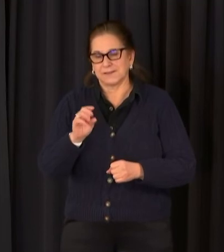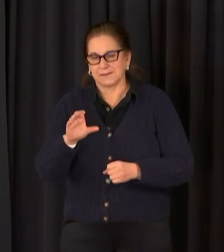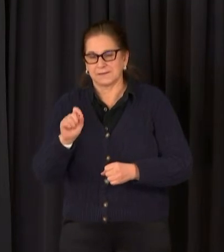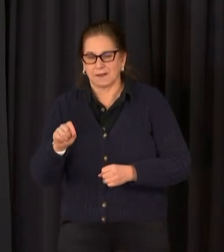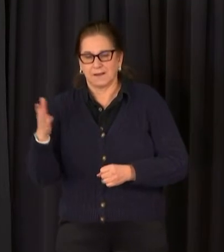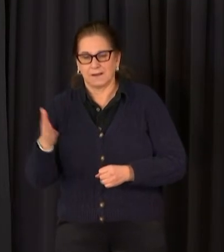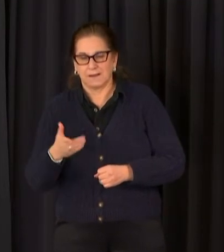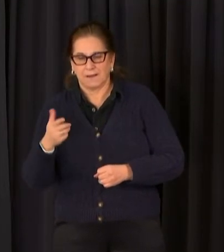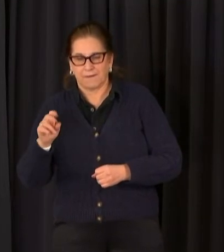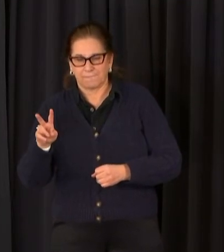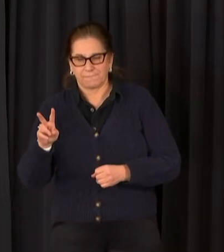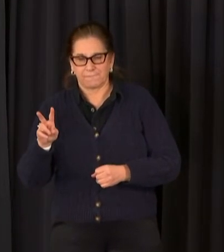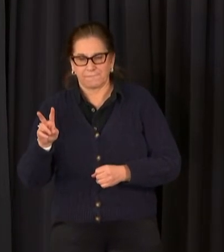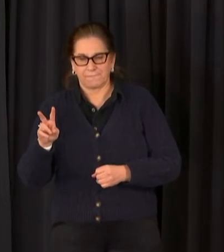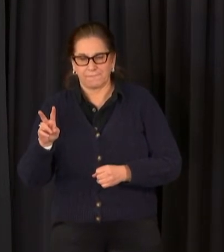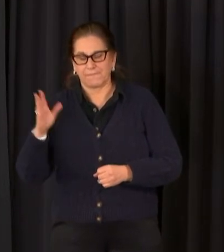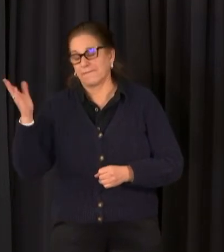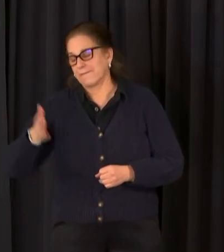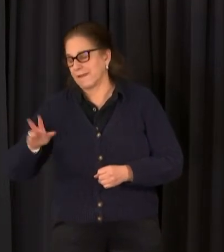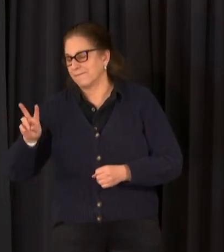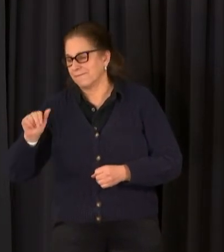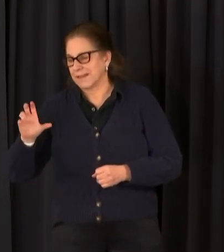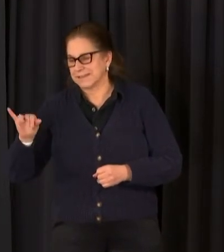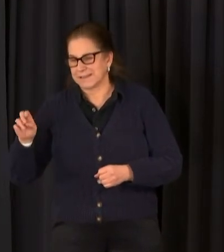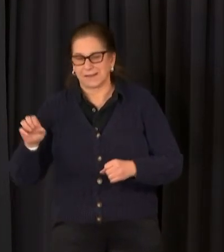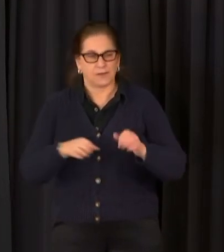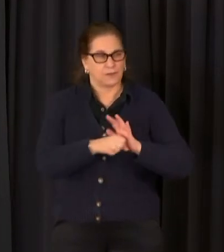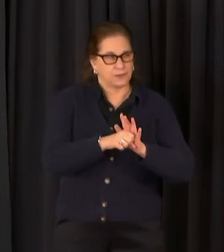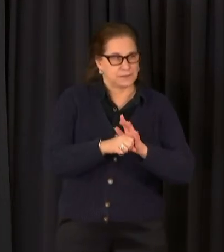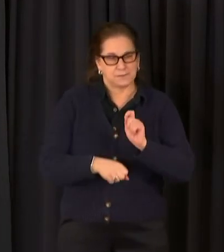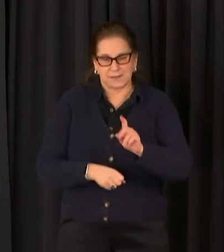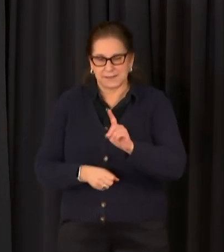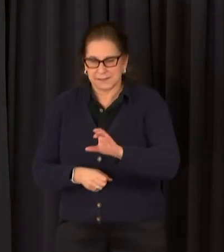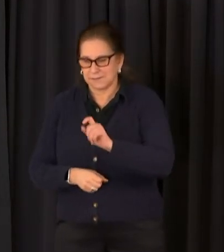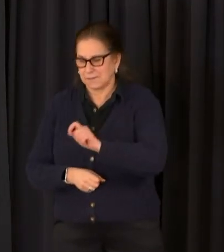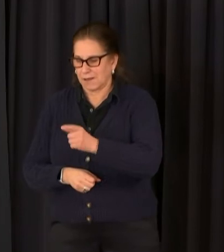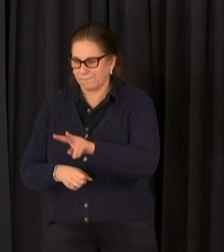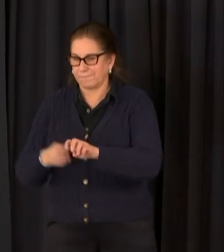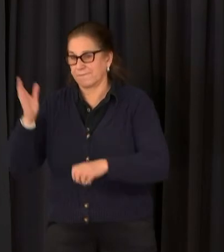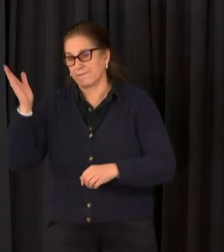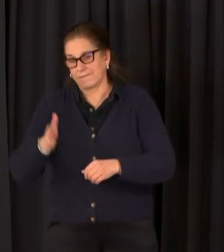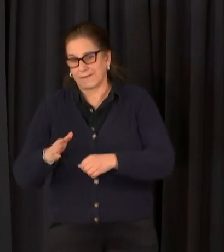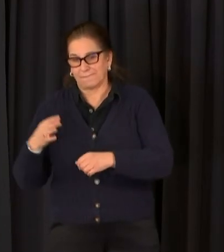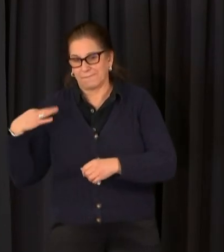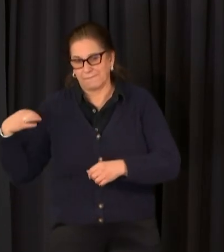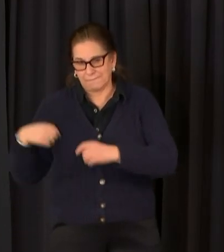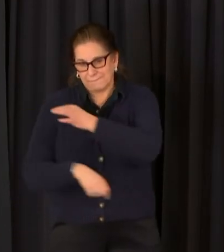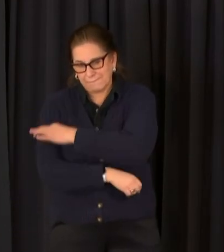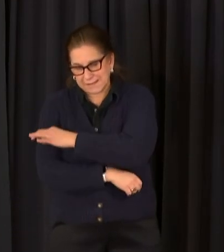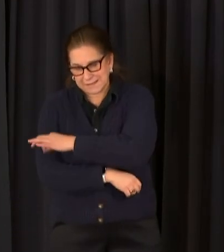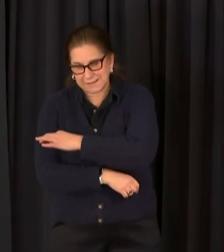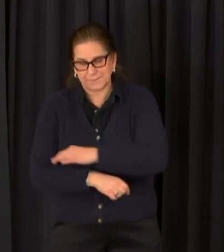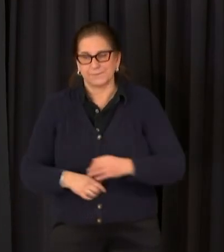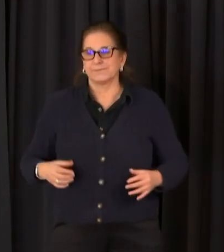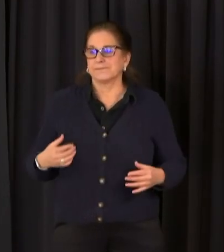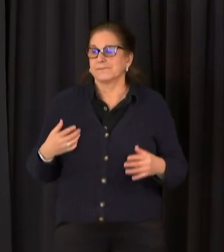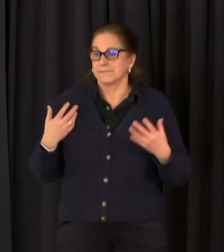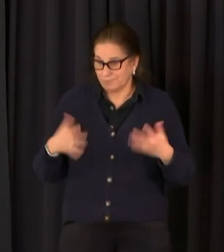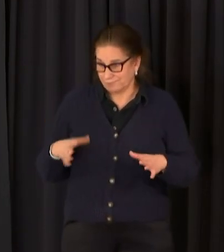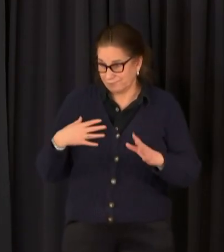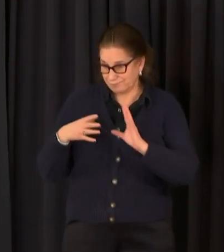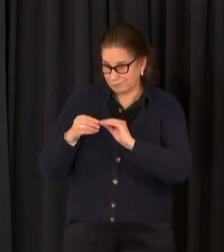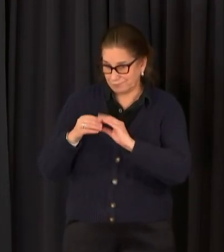coronavirus.dc.gov/vaccine. We also have some announcements around unemployment benefits in the system. And the systems the Department